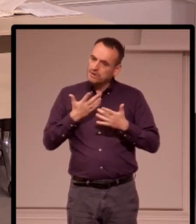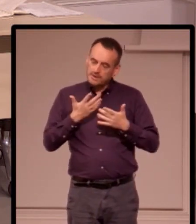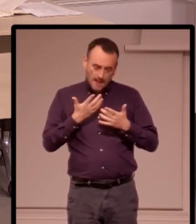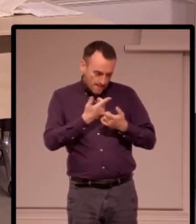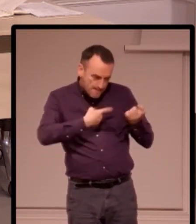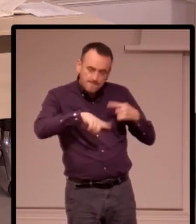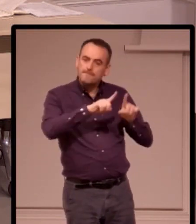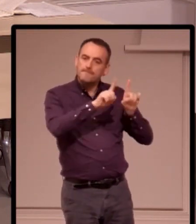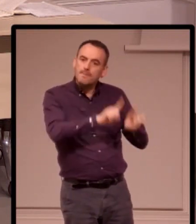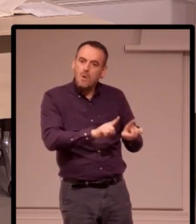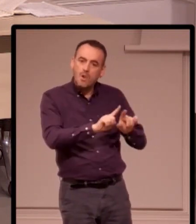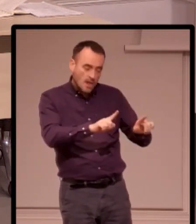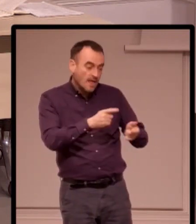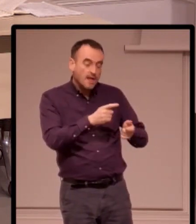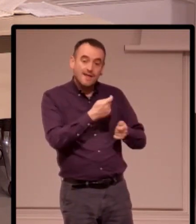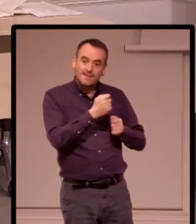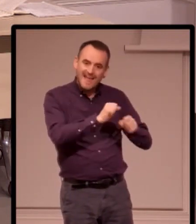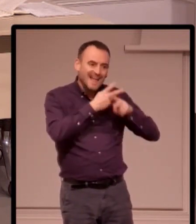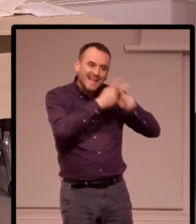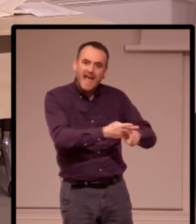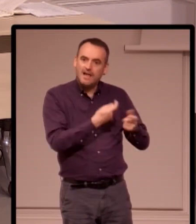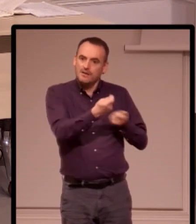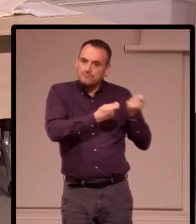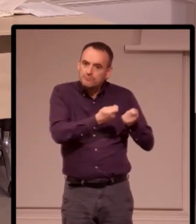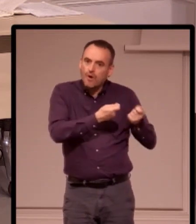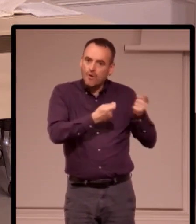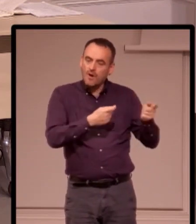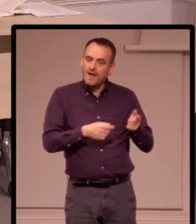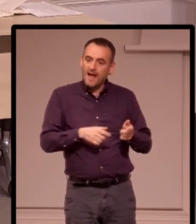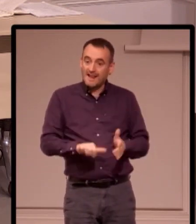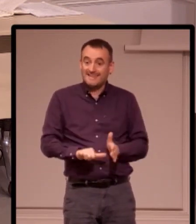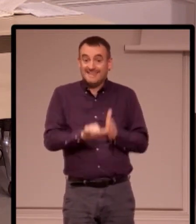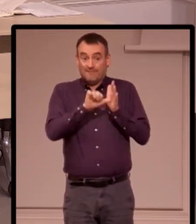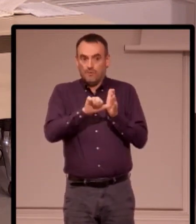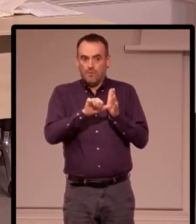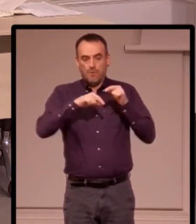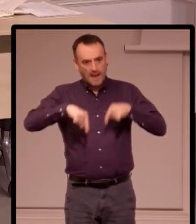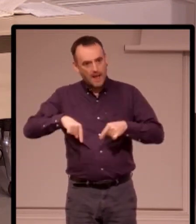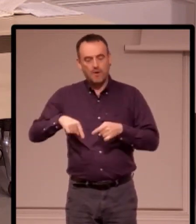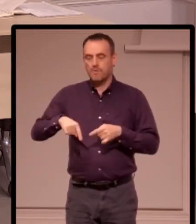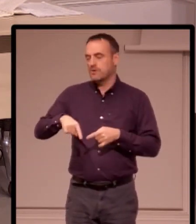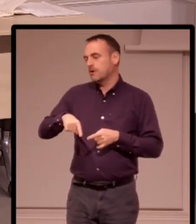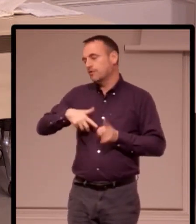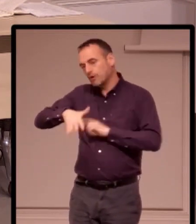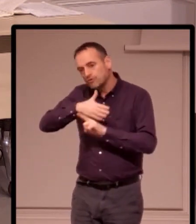their own care, but that, of course, is hard in a lot of socio-economic ways as well. So,